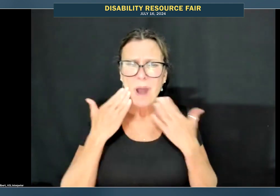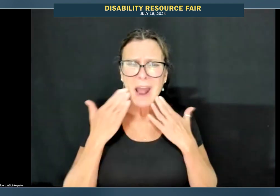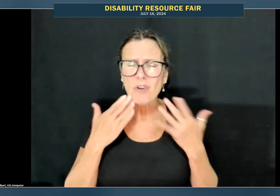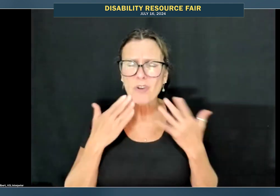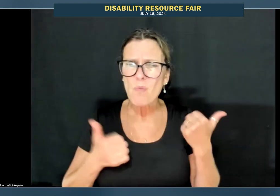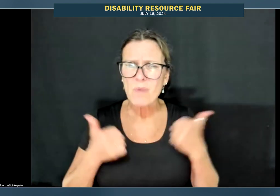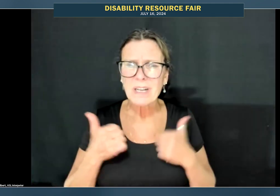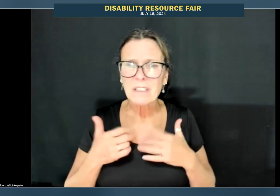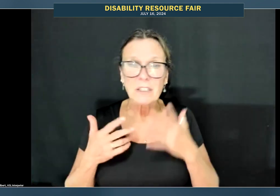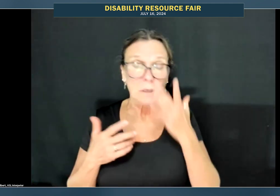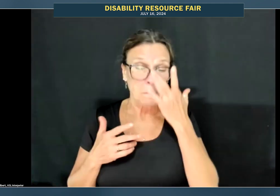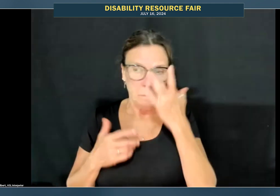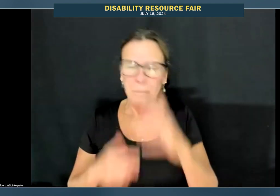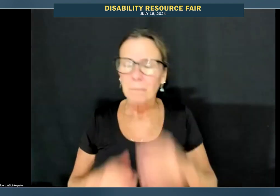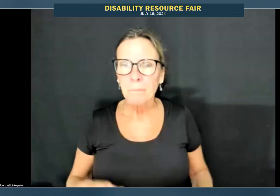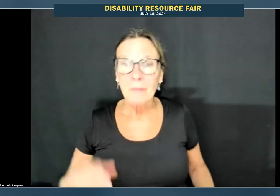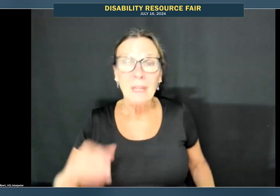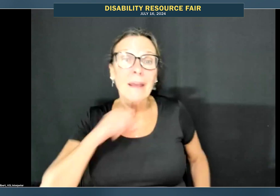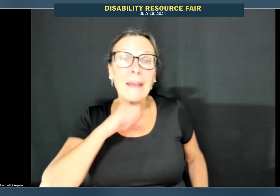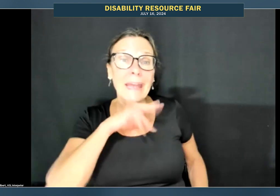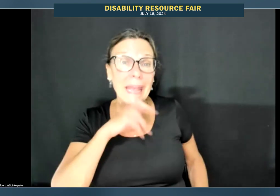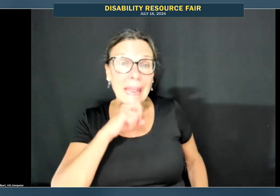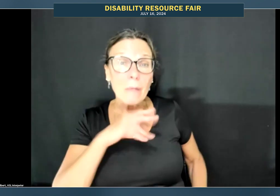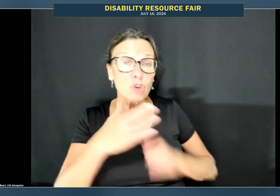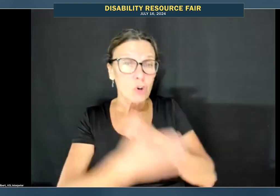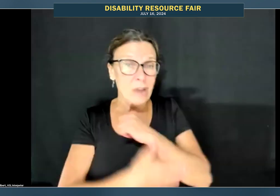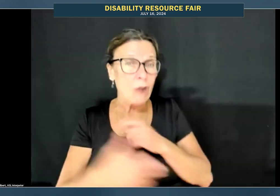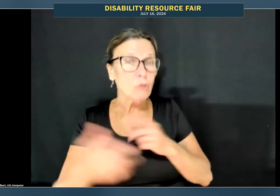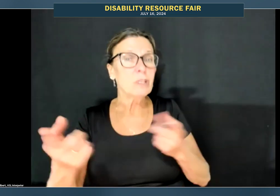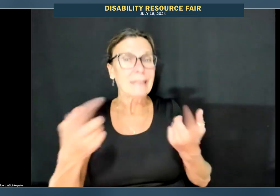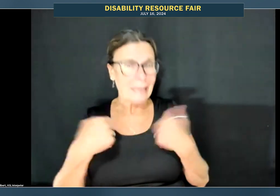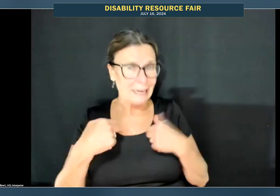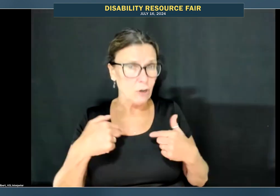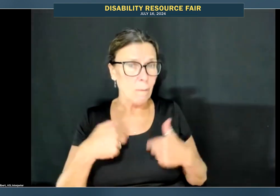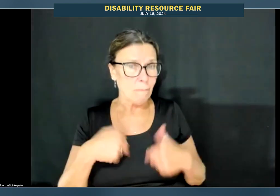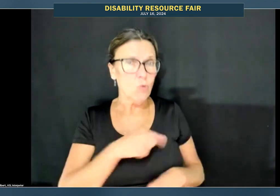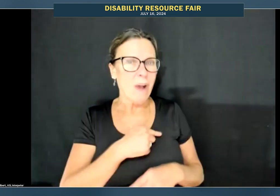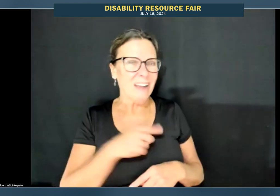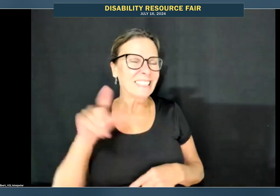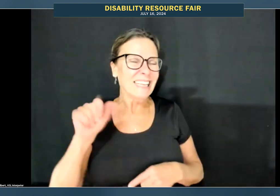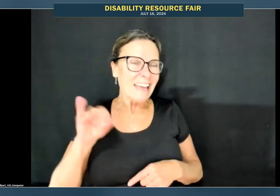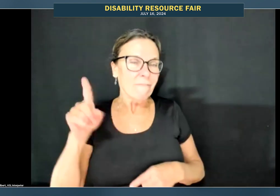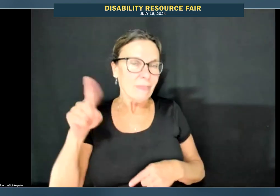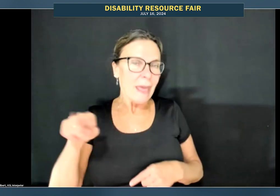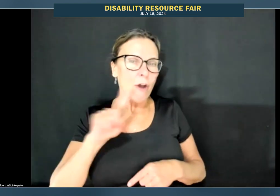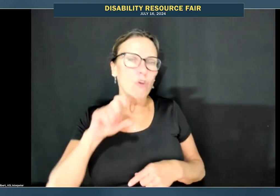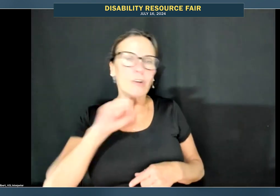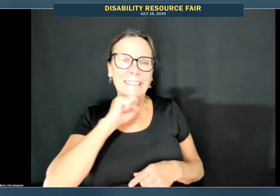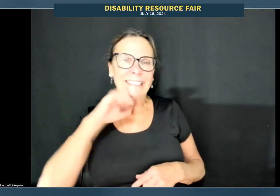Well, if it's in Hampshire County, you can refer them to us if it's a senior, and